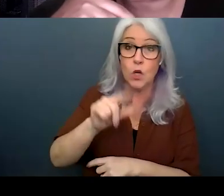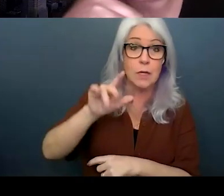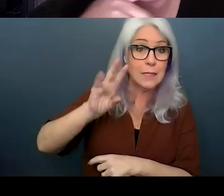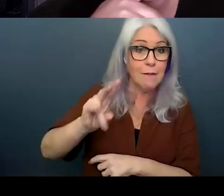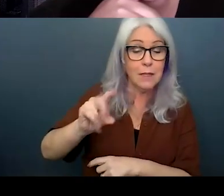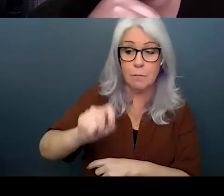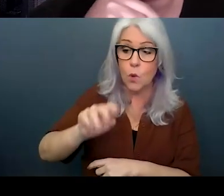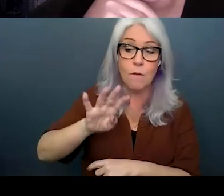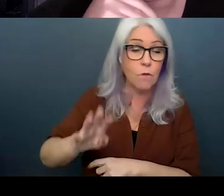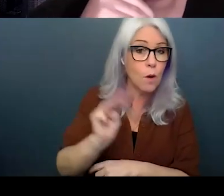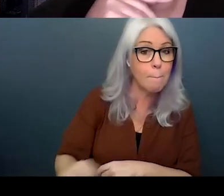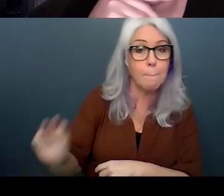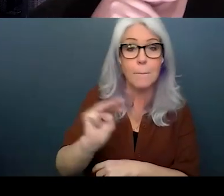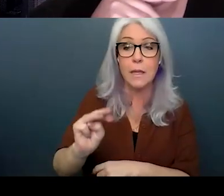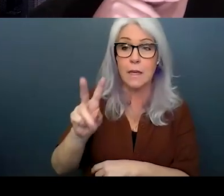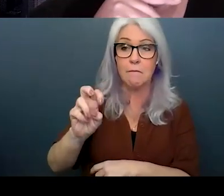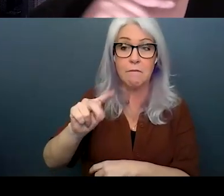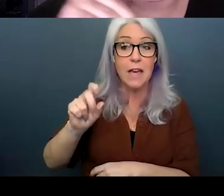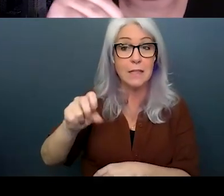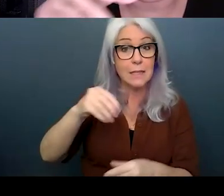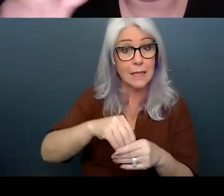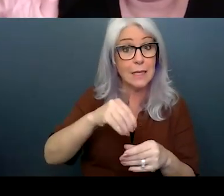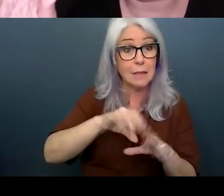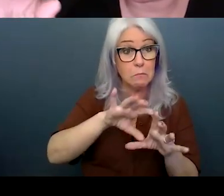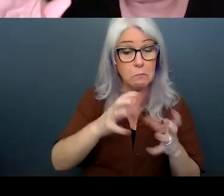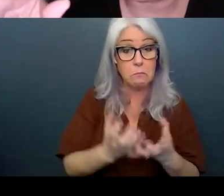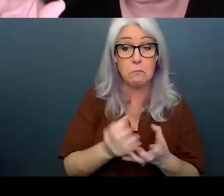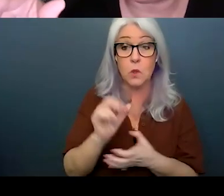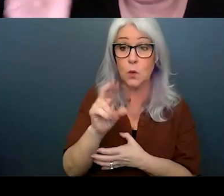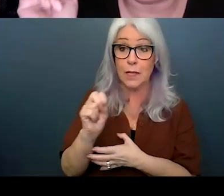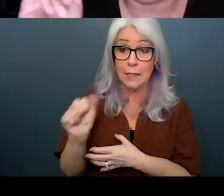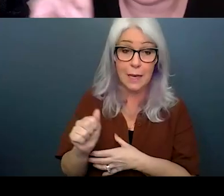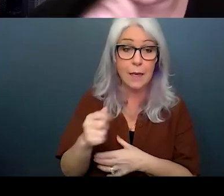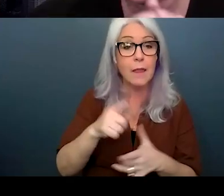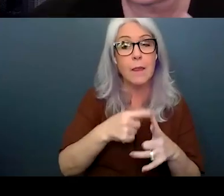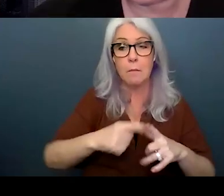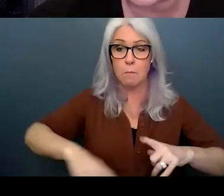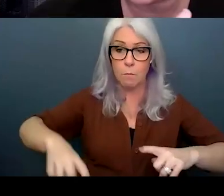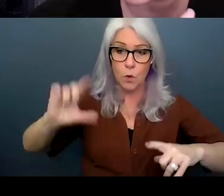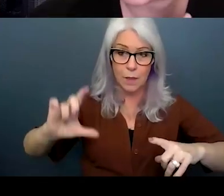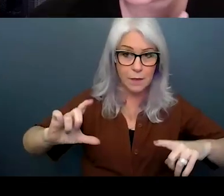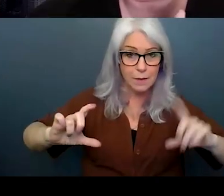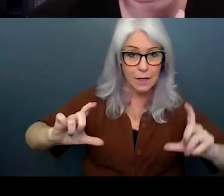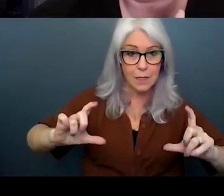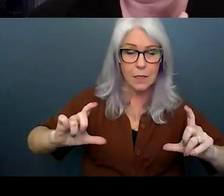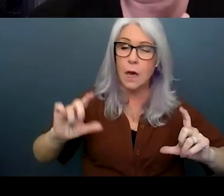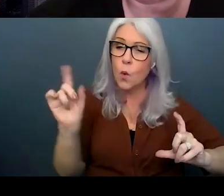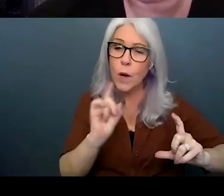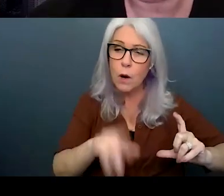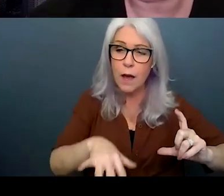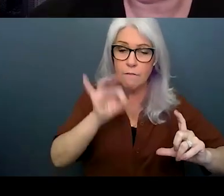million veterans in the United States. And then in parentheses, you can see where I got